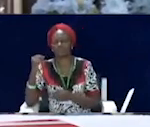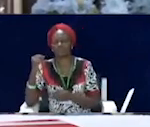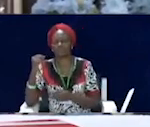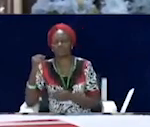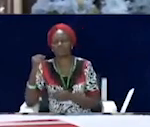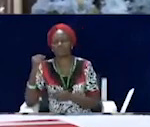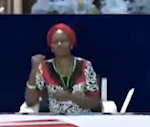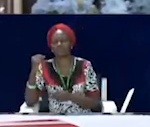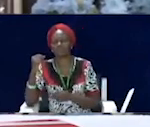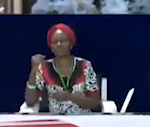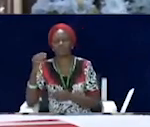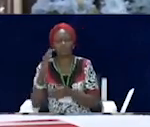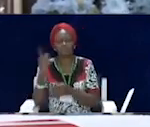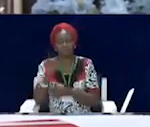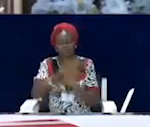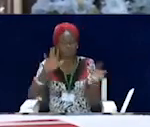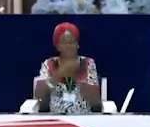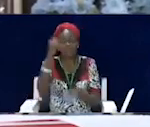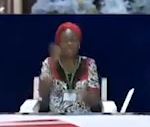It shows you didn't believe me.